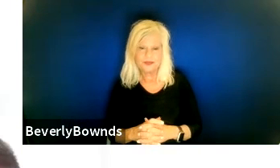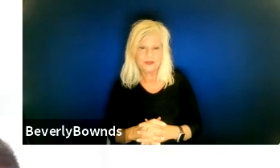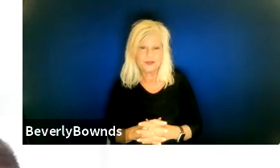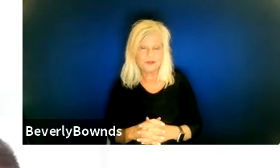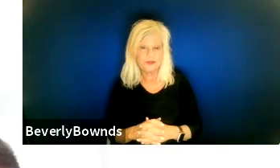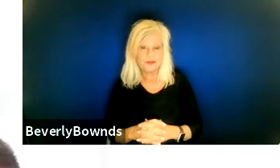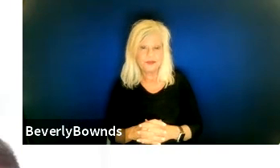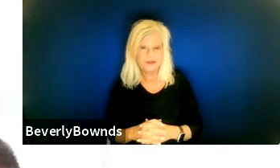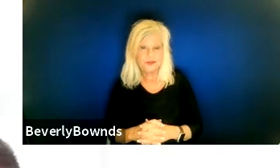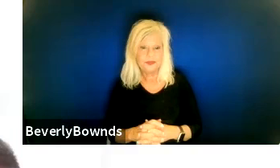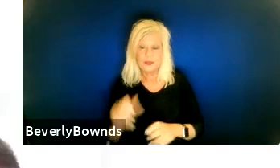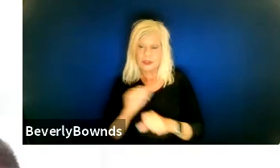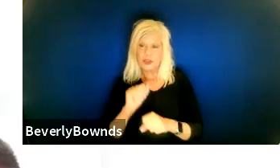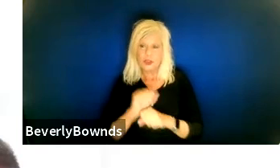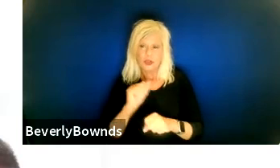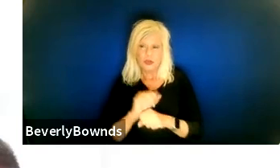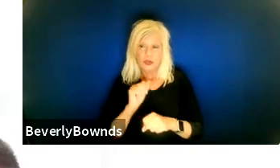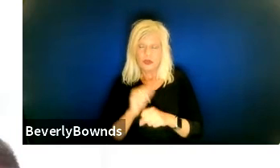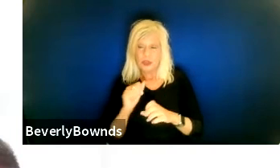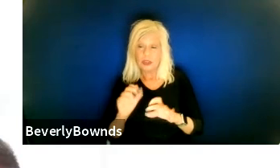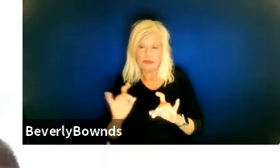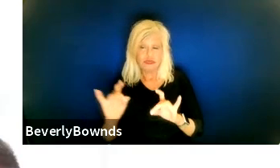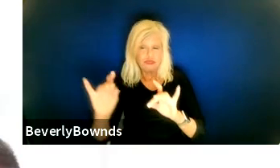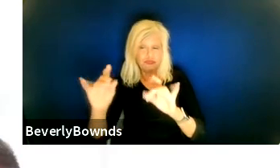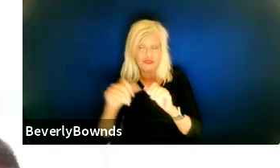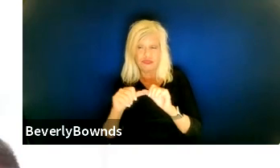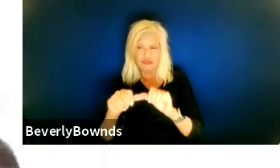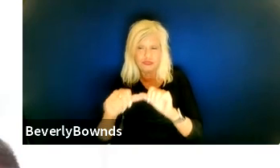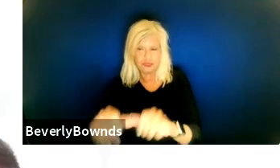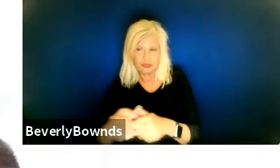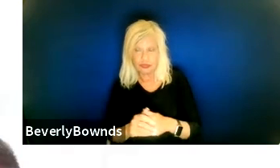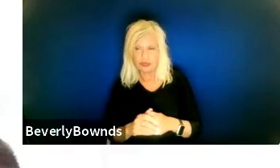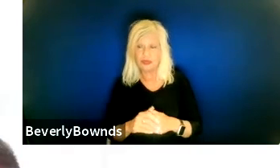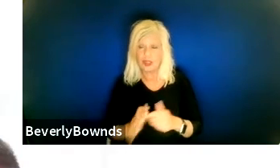So this work is picking up major headway in press around